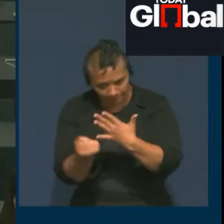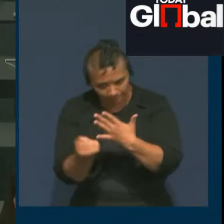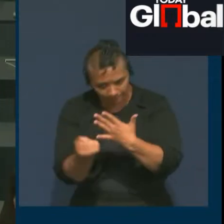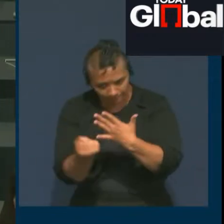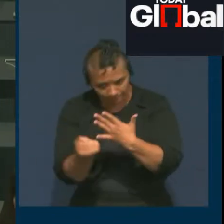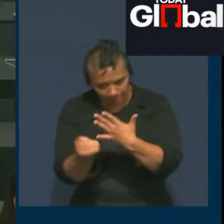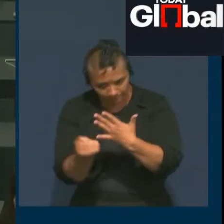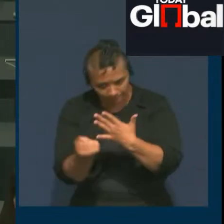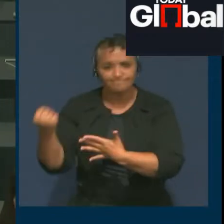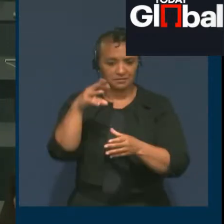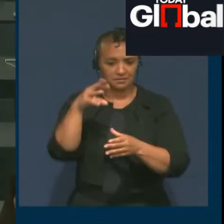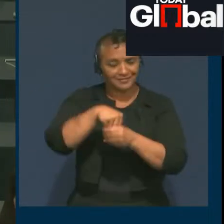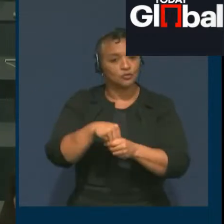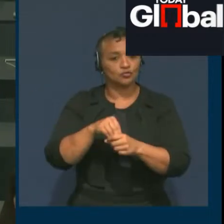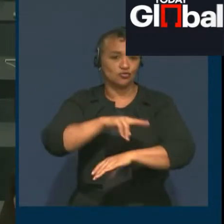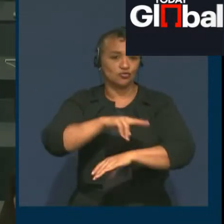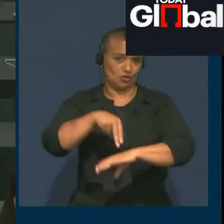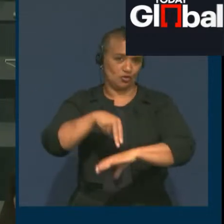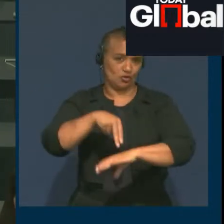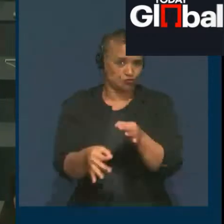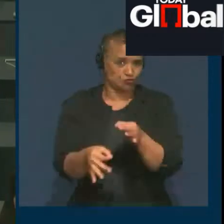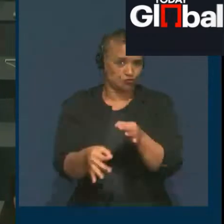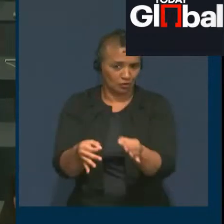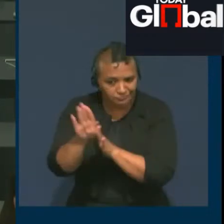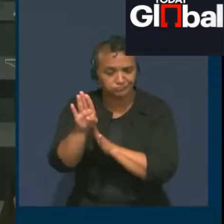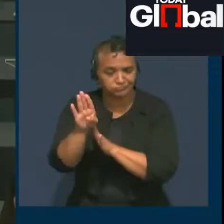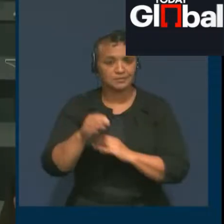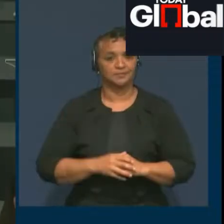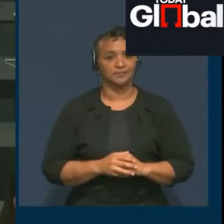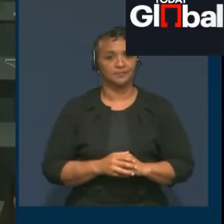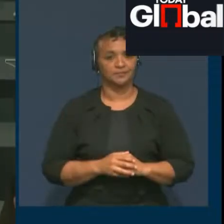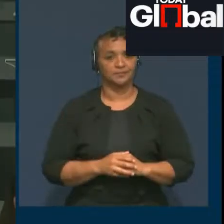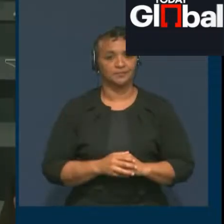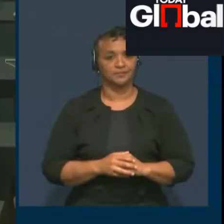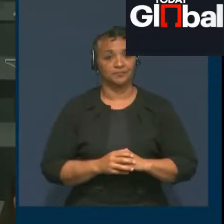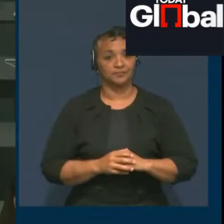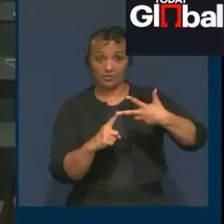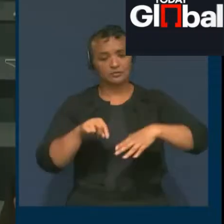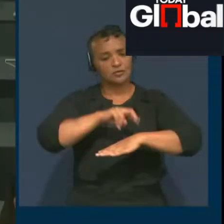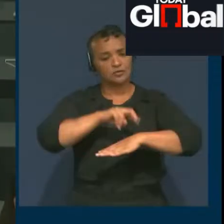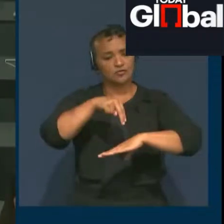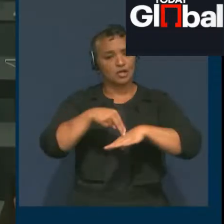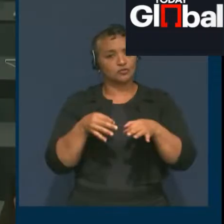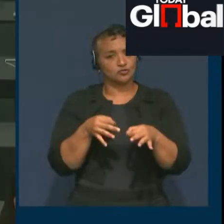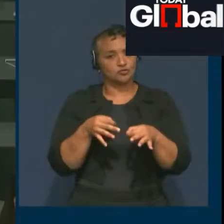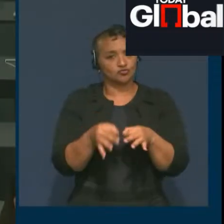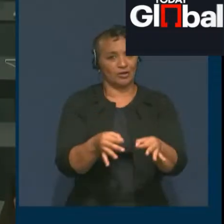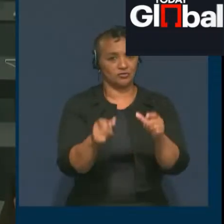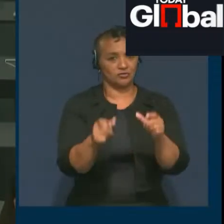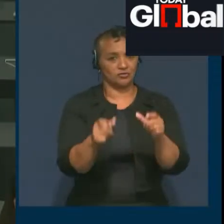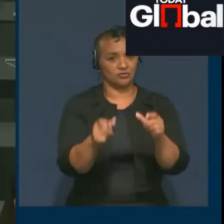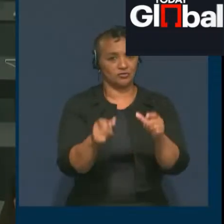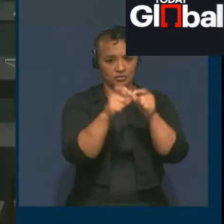national strategies. The third national strategy,